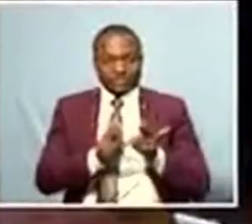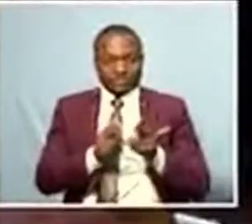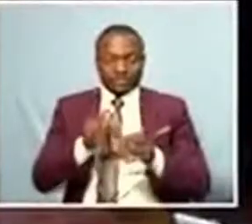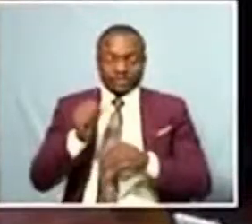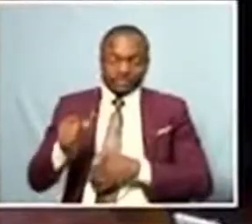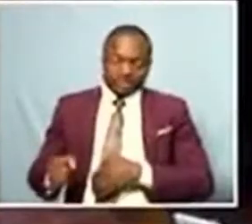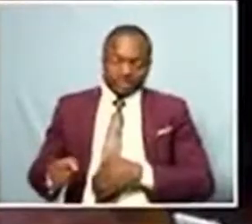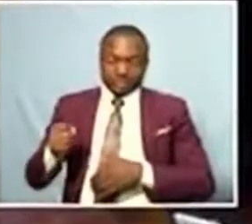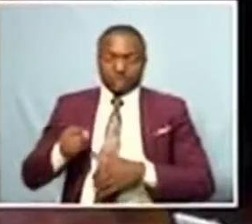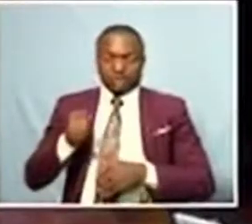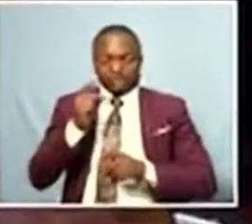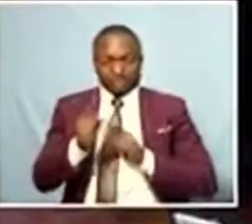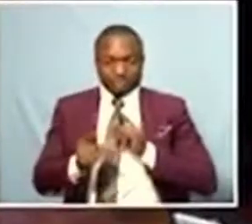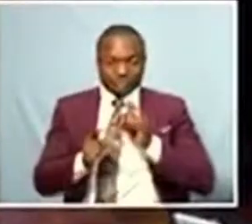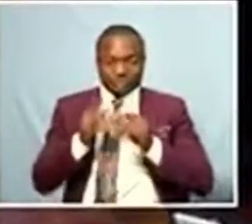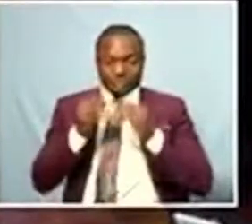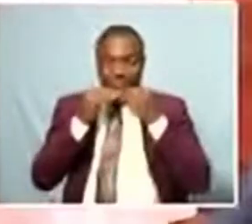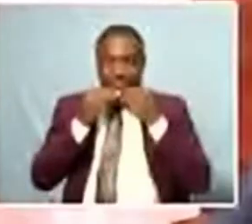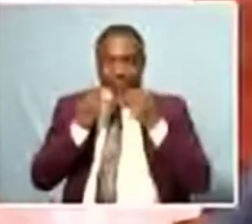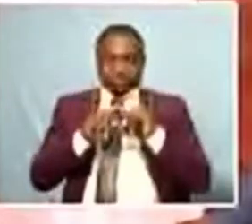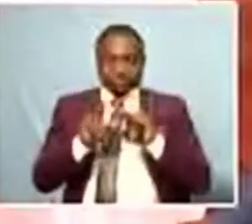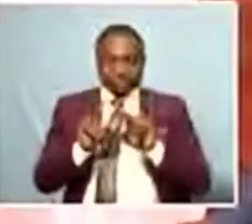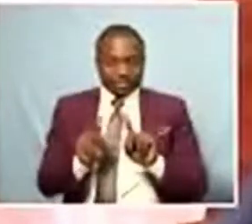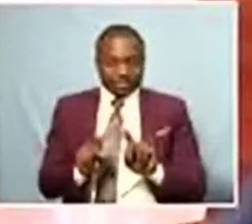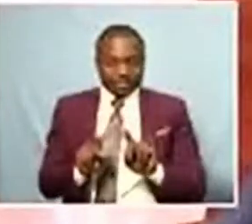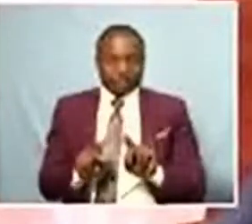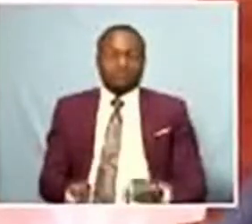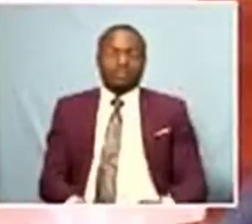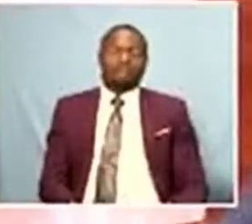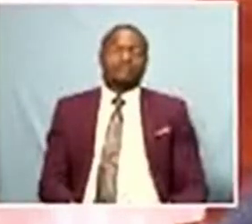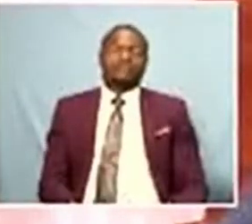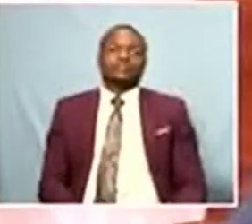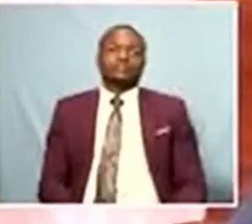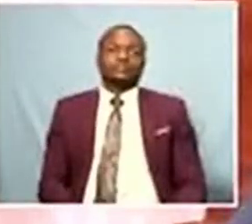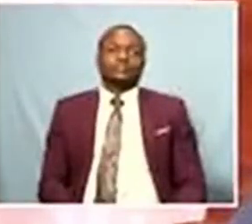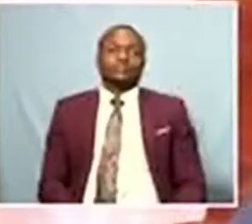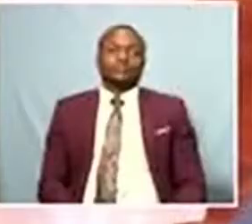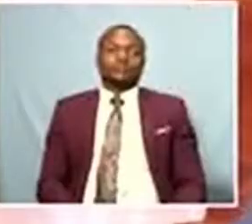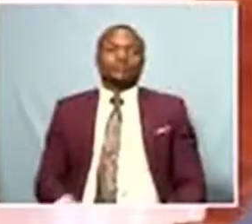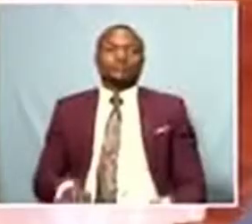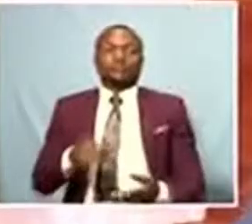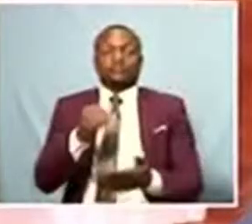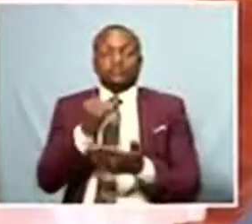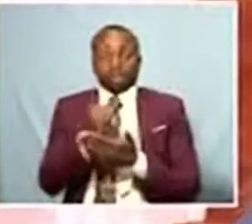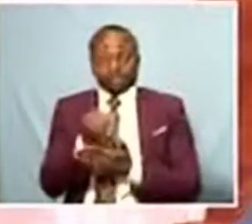of Protocol may proceed. Thank you. Thank you, Chair. I think the issue of